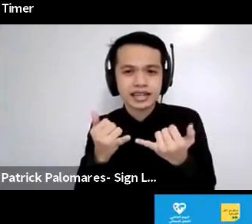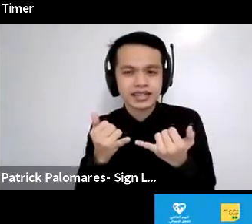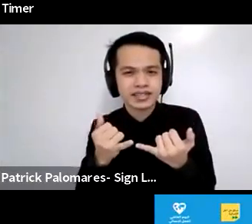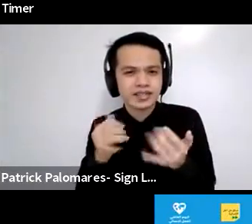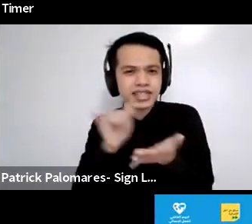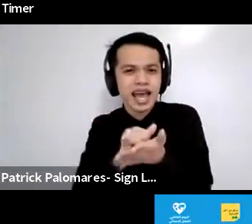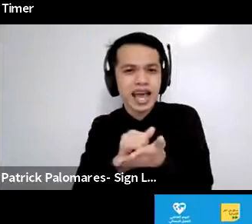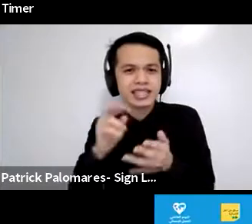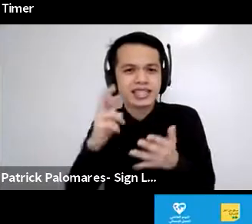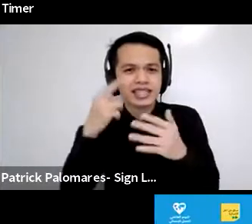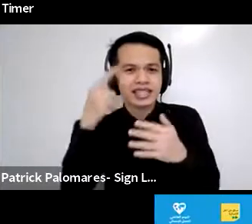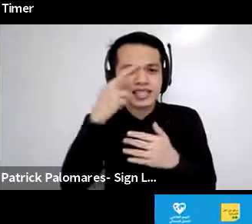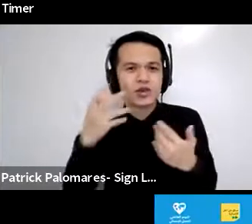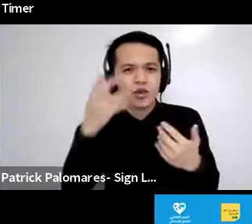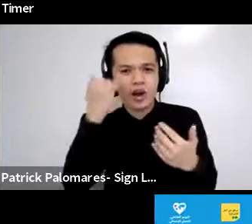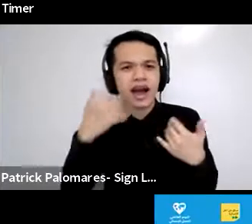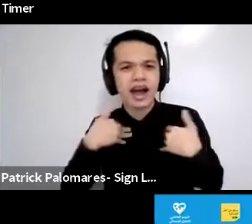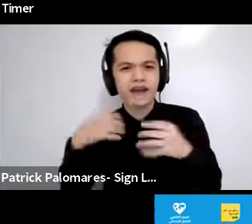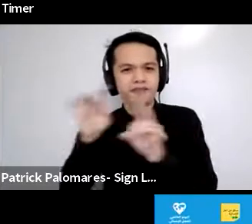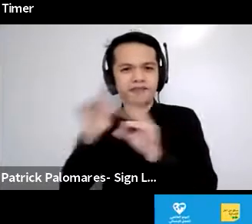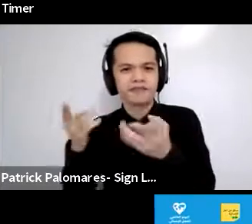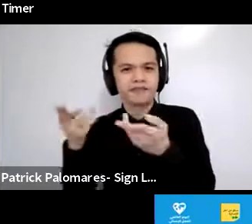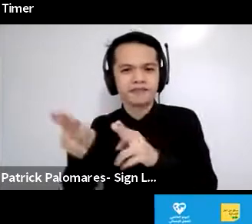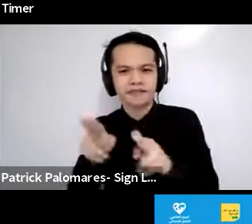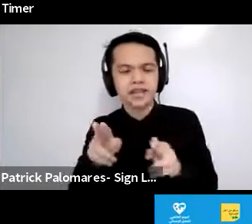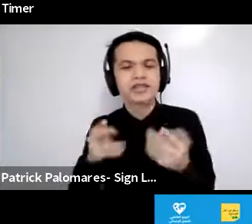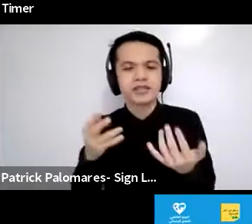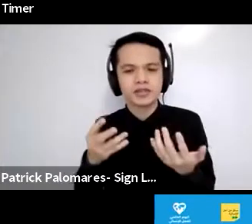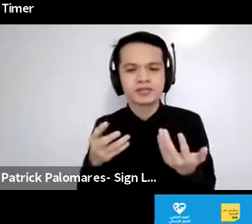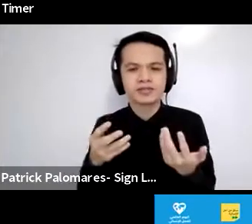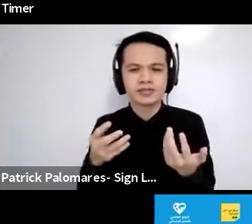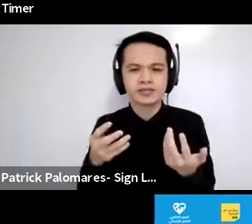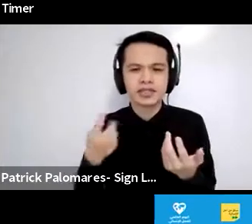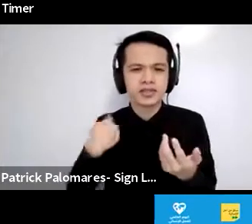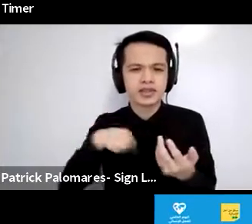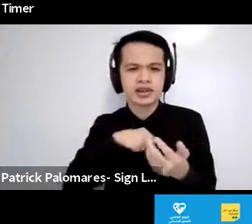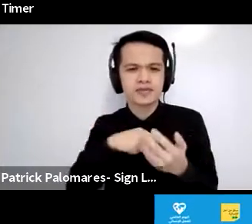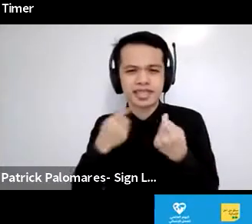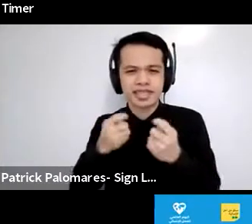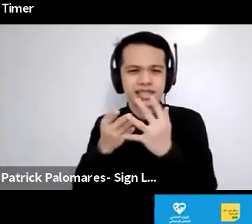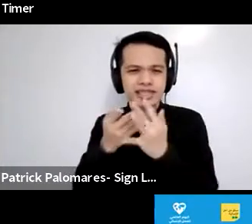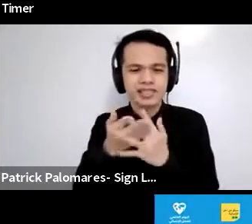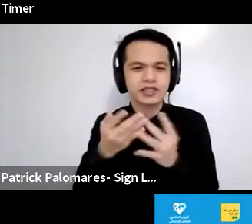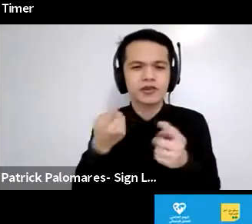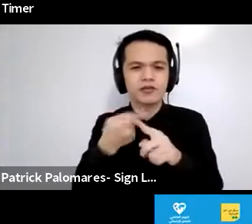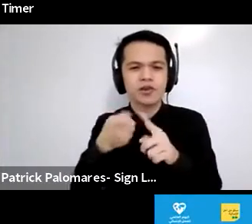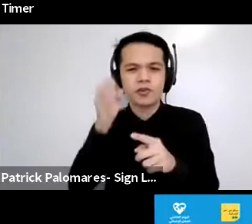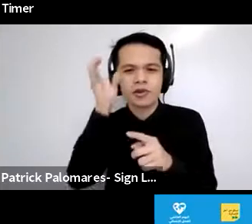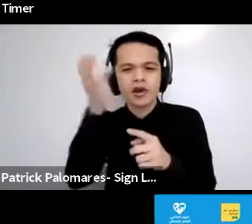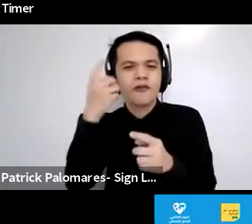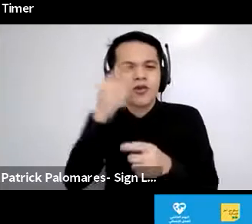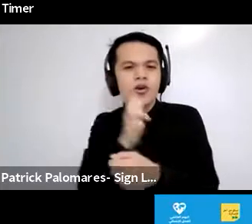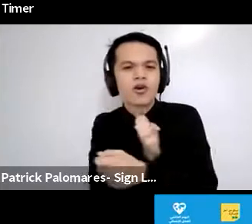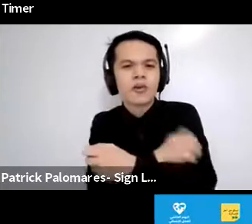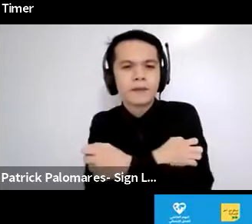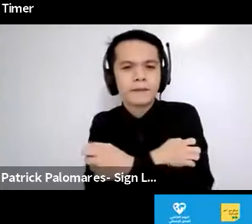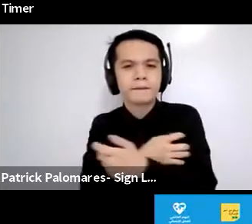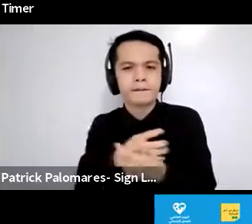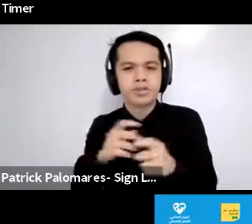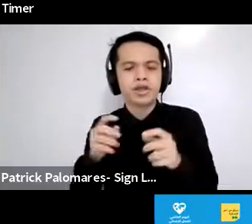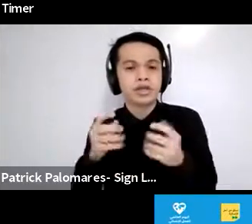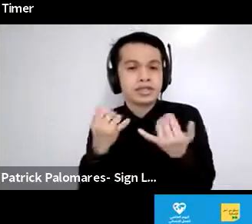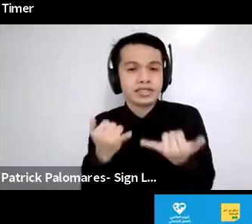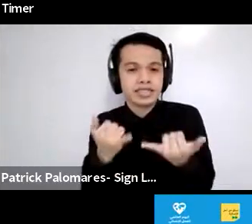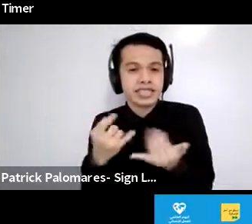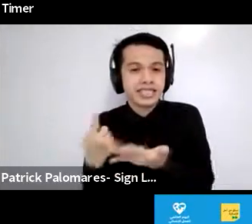So it's so important that the climate education that we have and that we strive for is one that's contextualized and empowering. So we're also right now